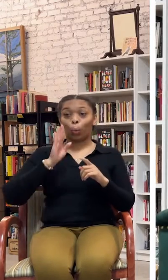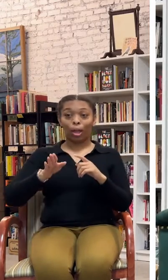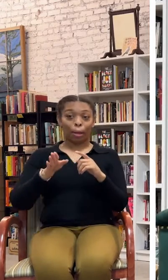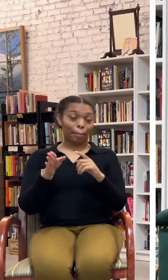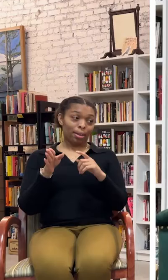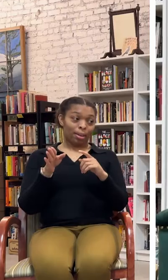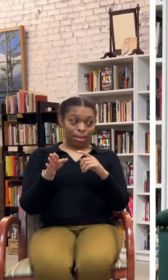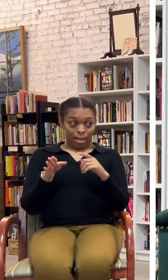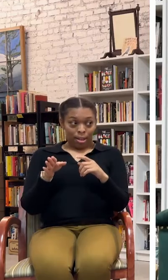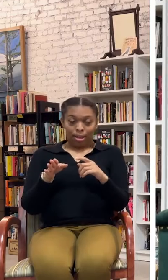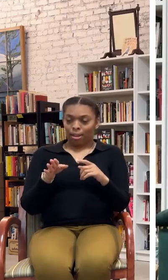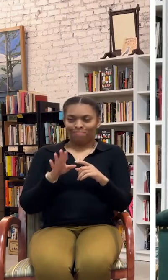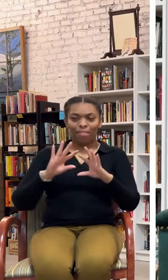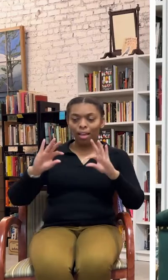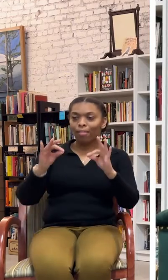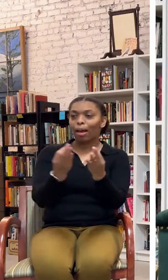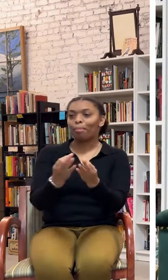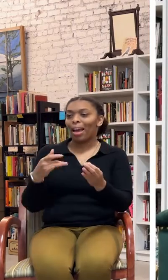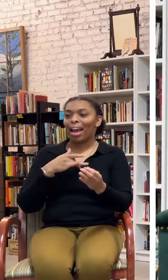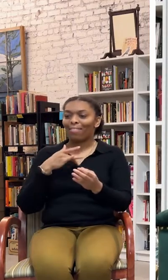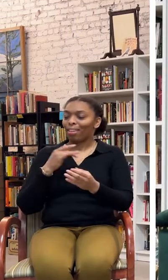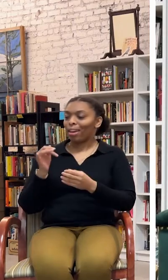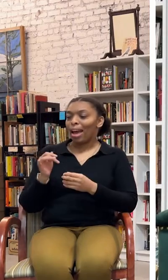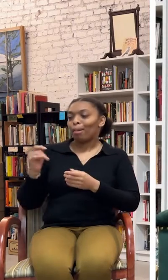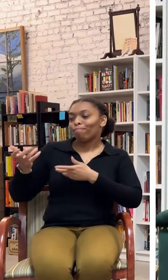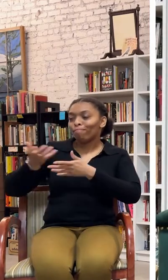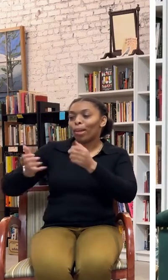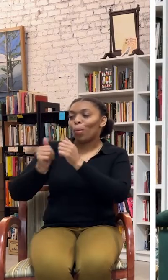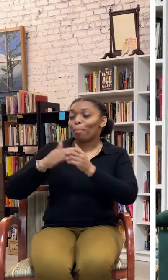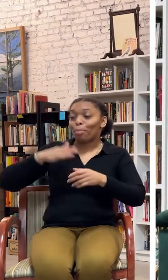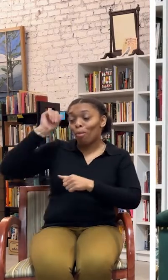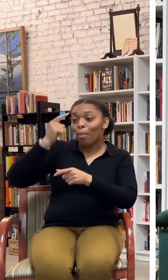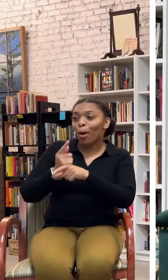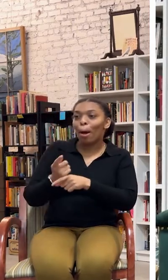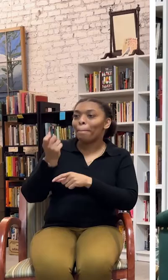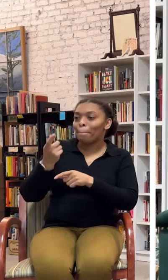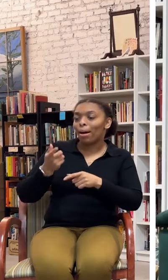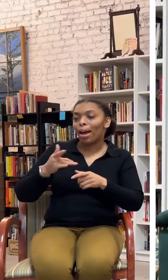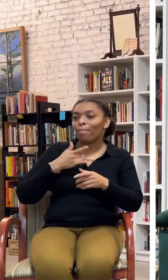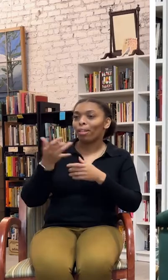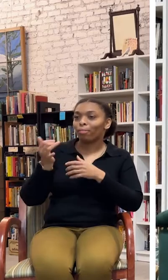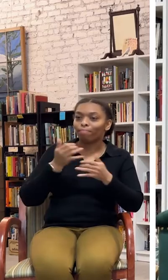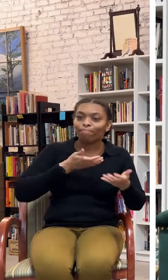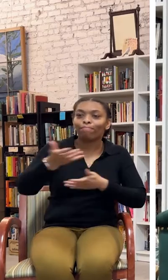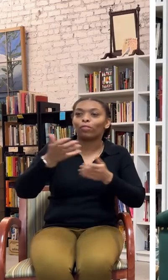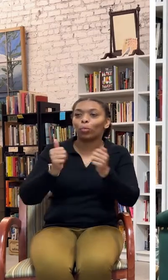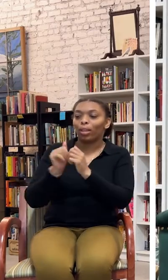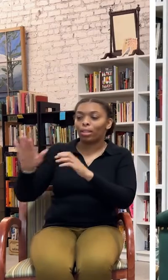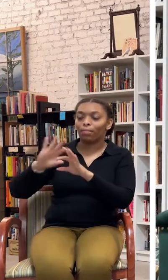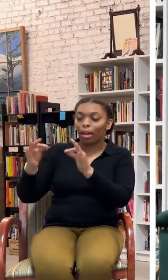the family. I feel like I am not only speaking to my brother, but I feel like I'm speaking to his family. I'm so honored to be